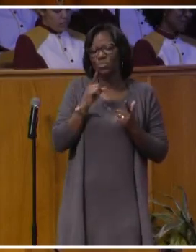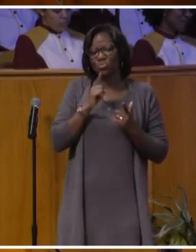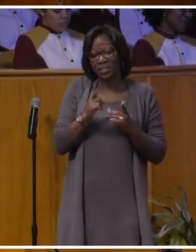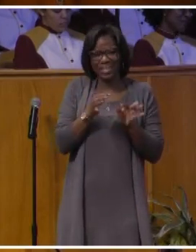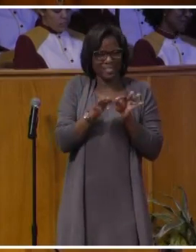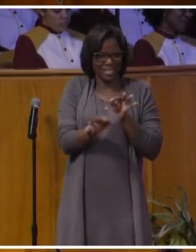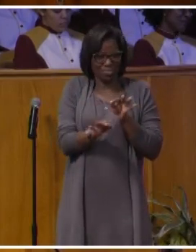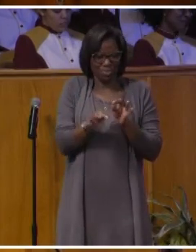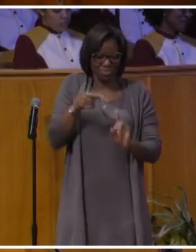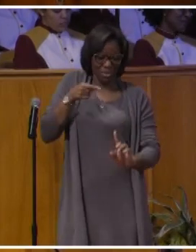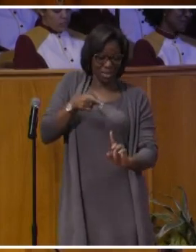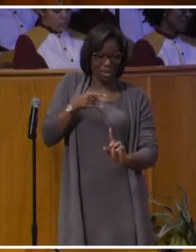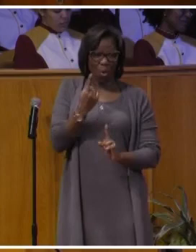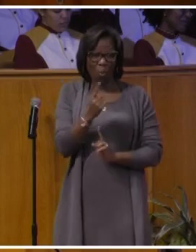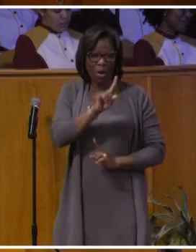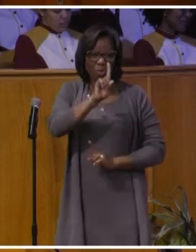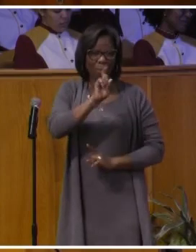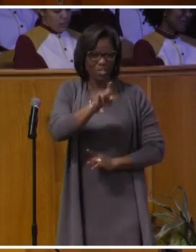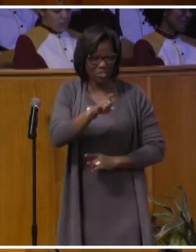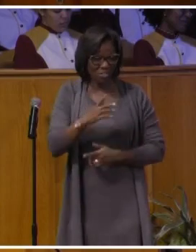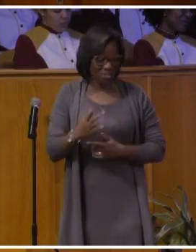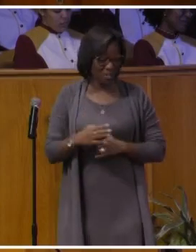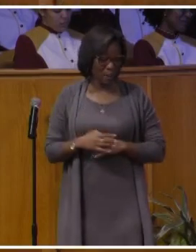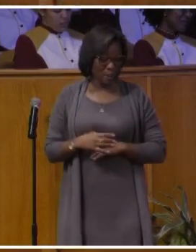down to one question.